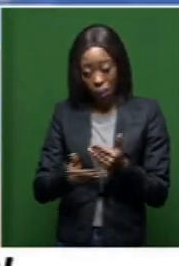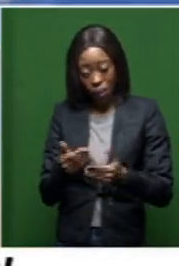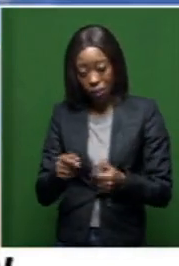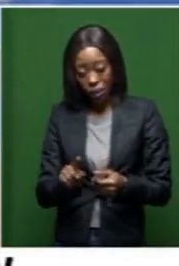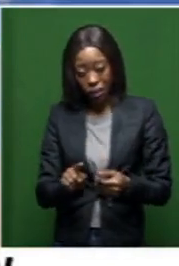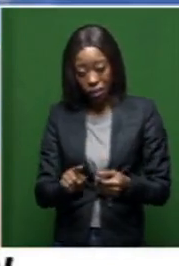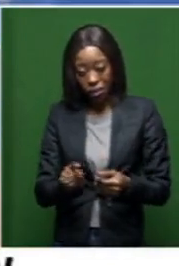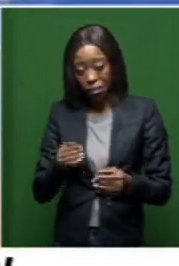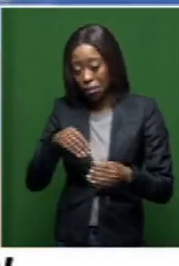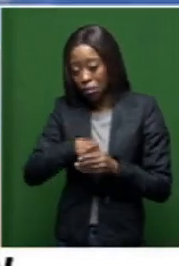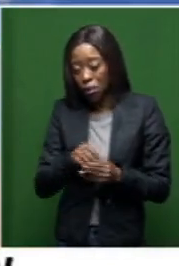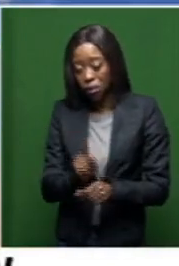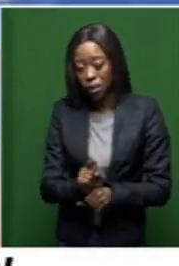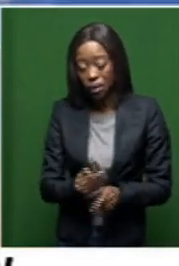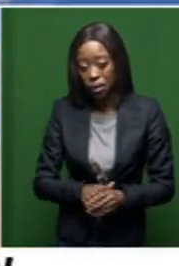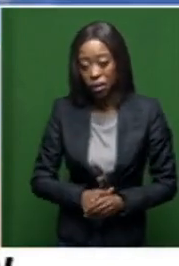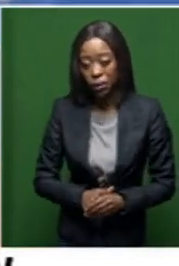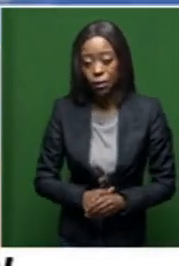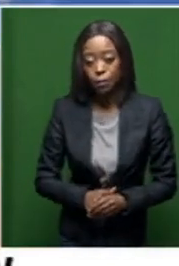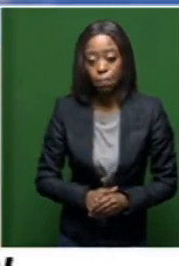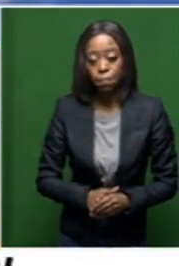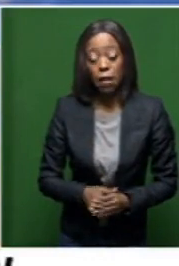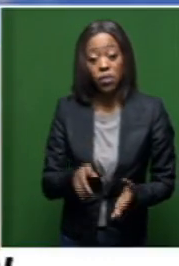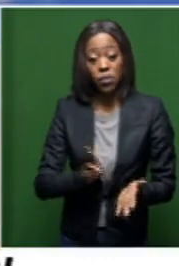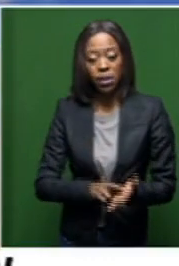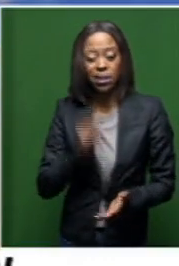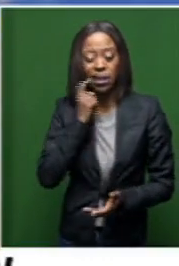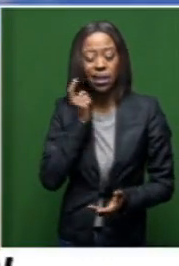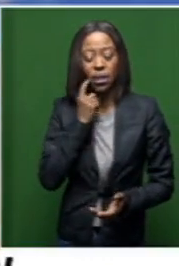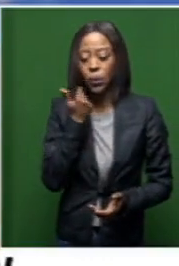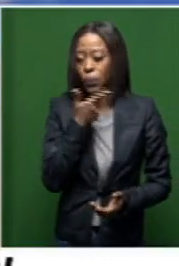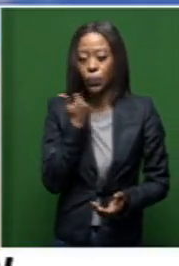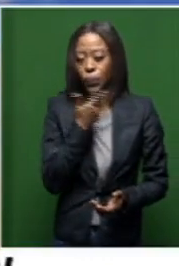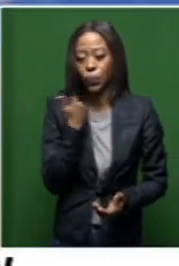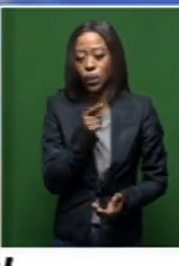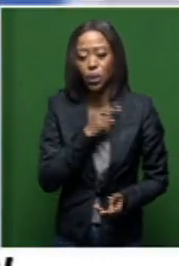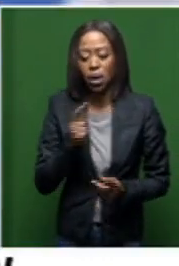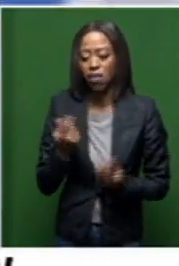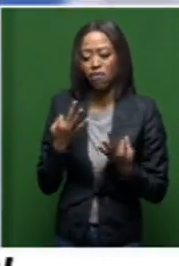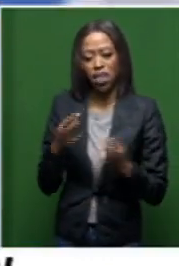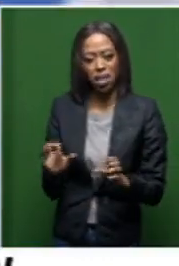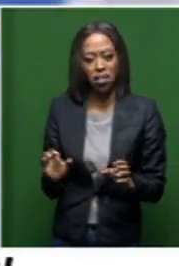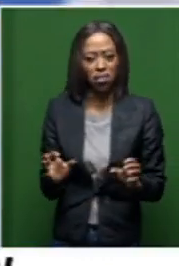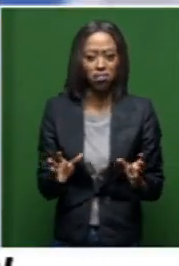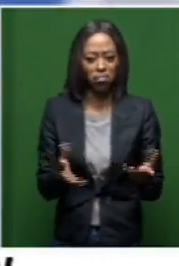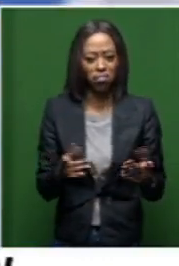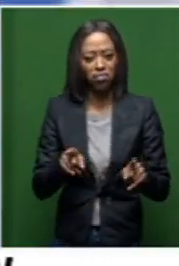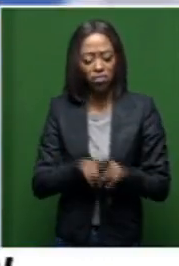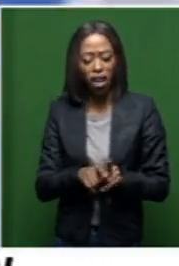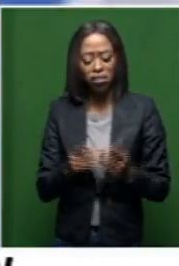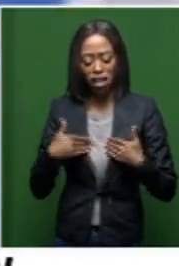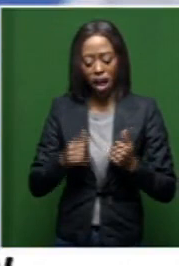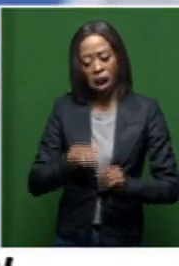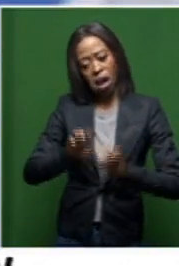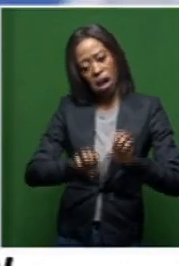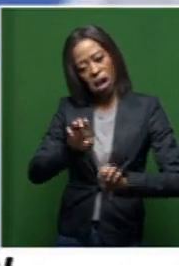What does it entail? Signing up is really very easy and there's no cost involved. There's a basic health screening